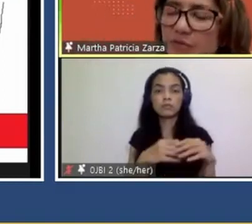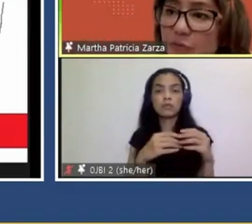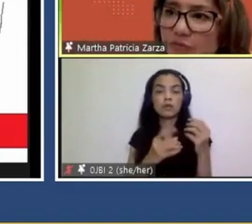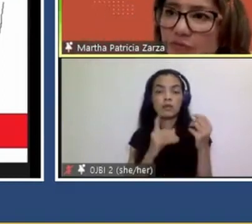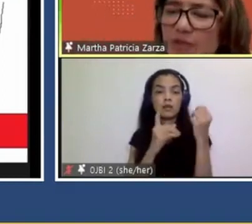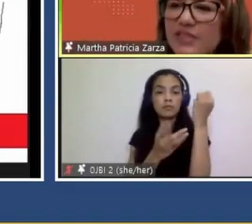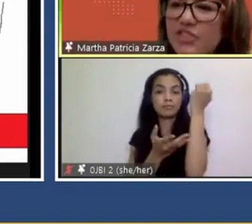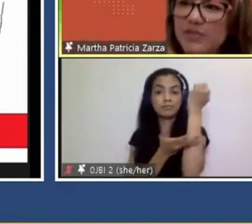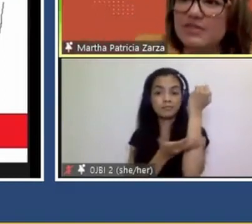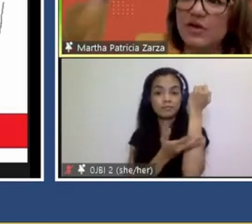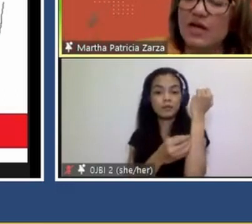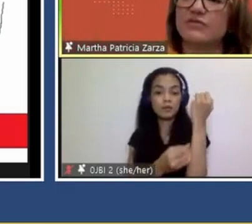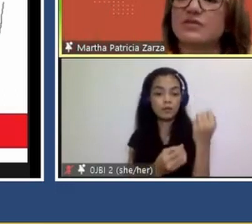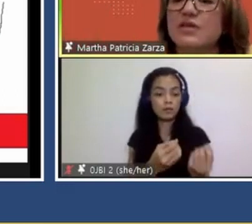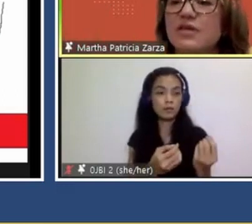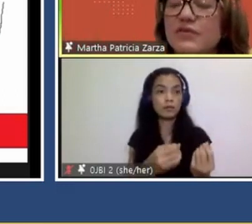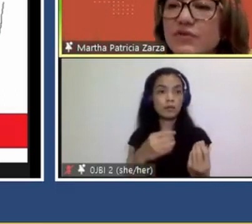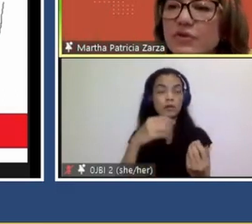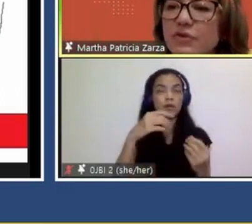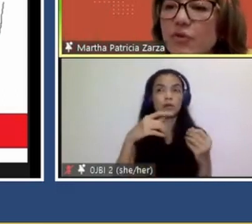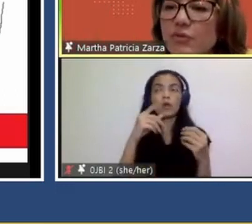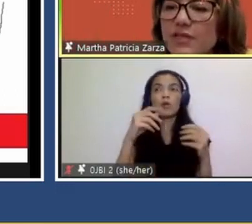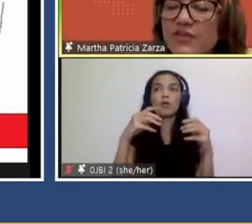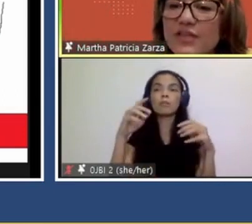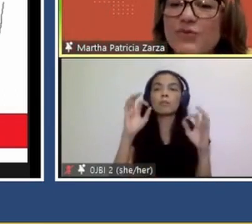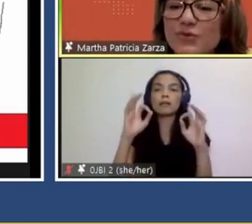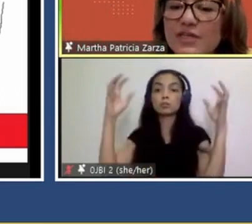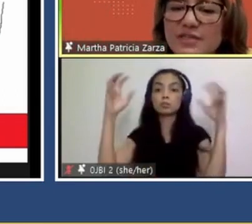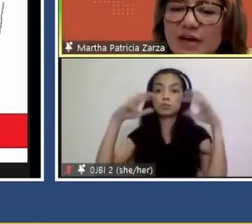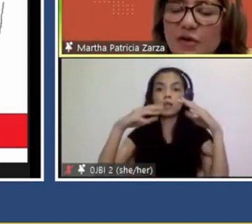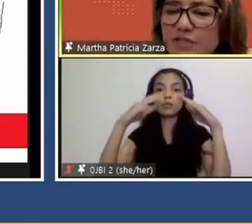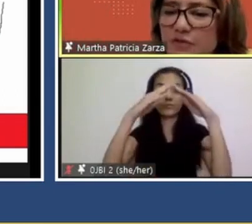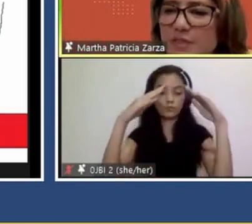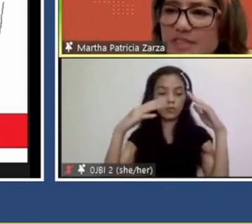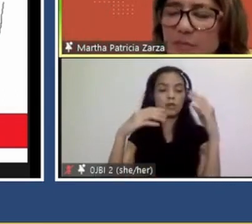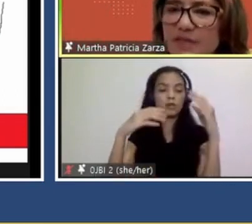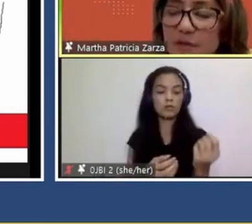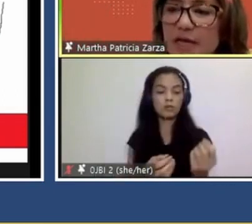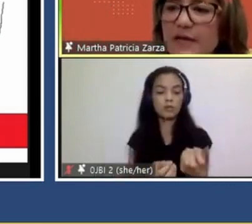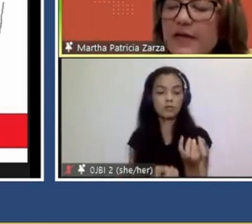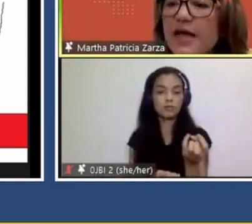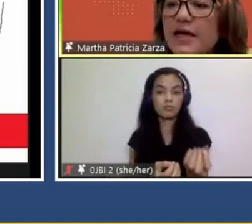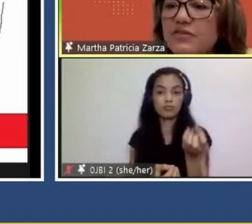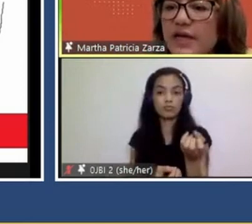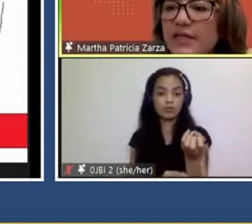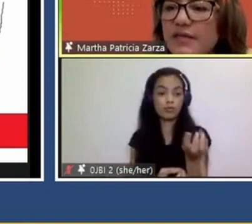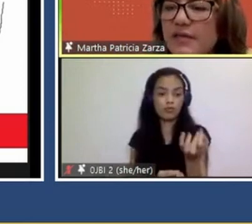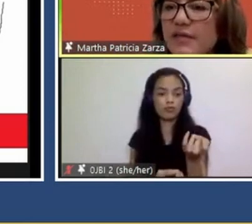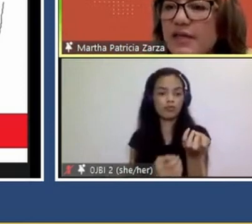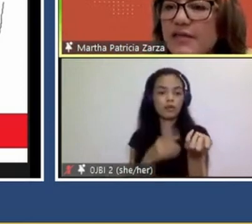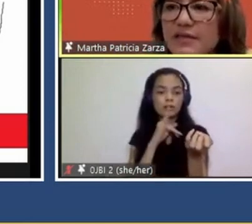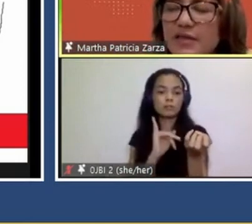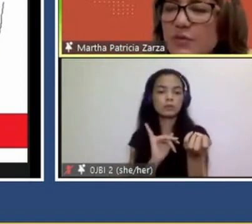chimney, from the roof where the chimney is going out. So what we tried to do is the whole stove with the same material, and